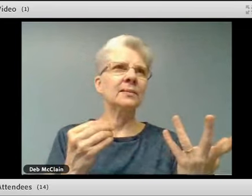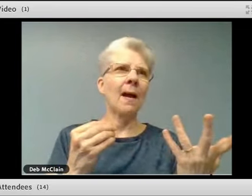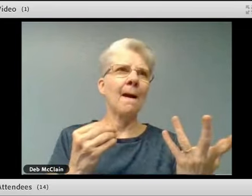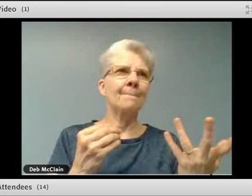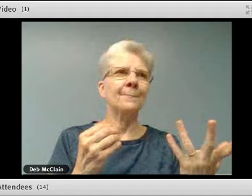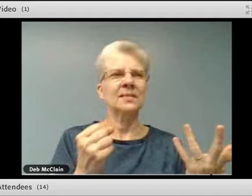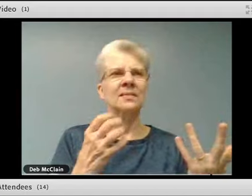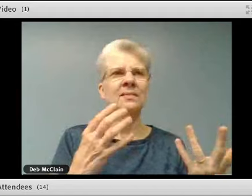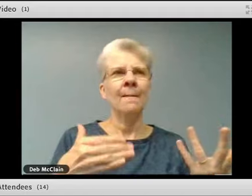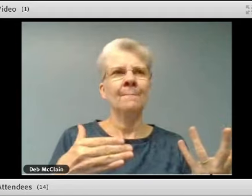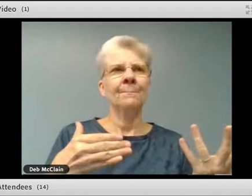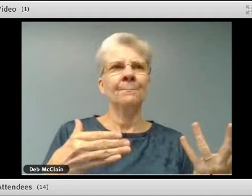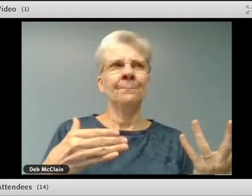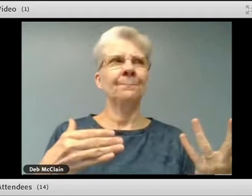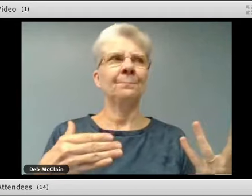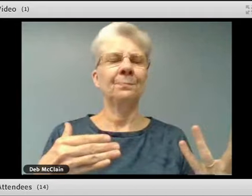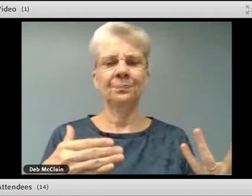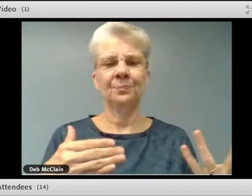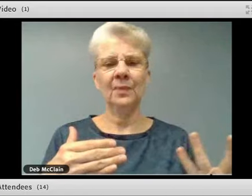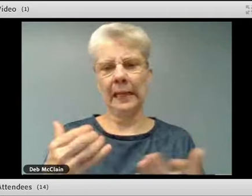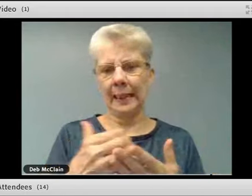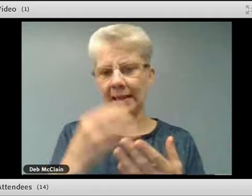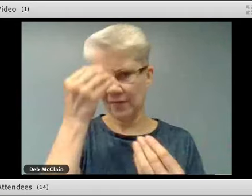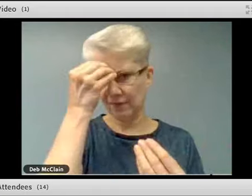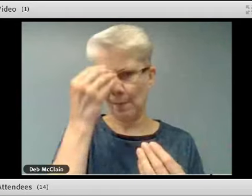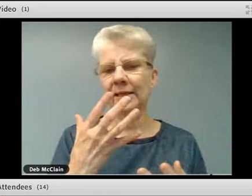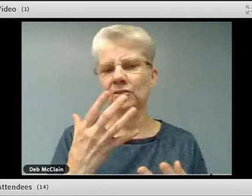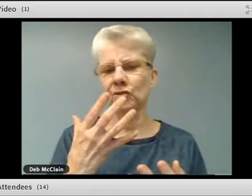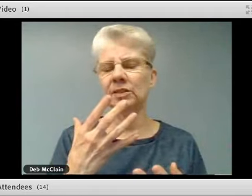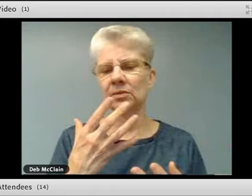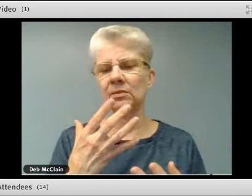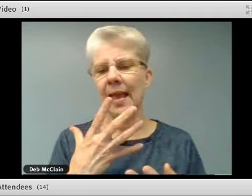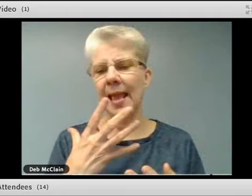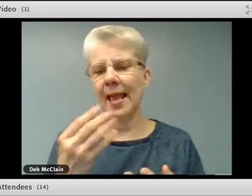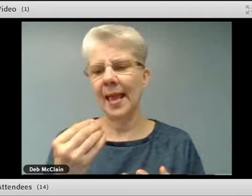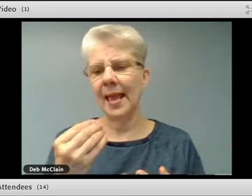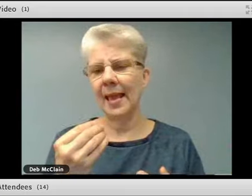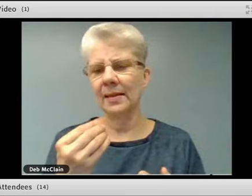some collections information and